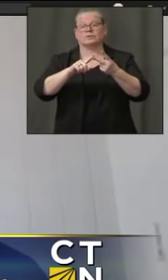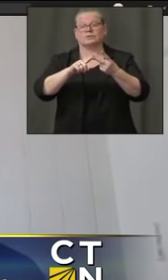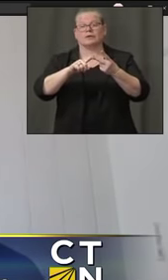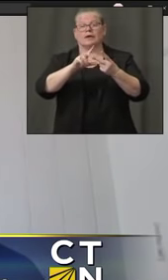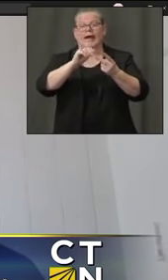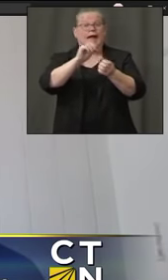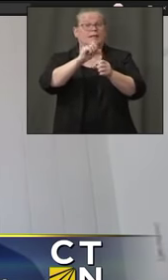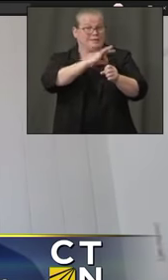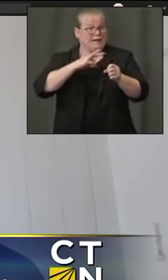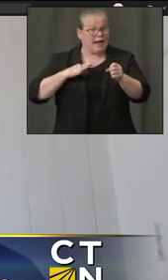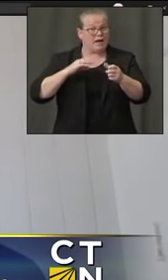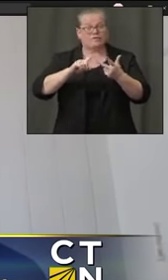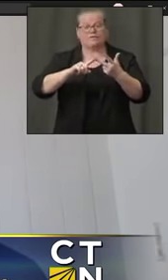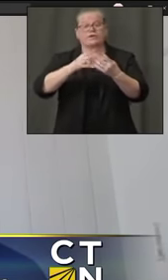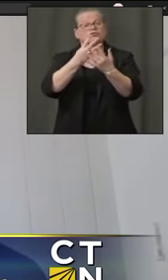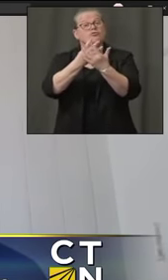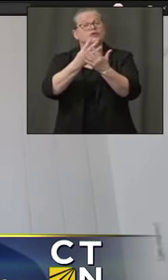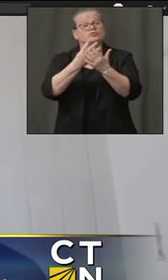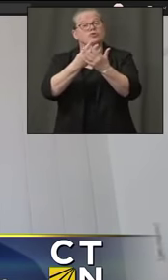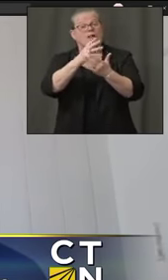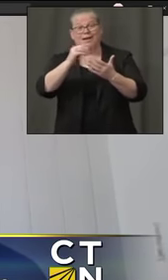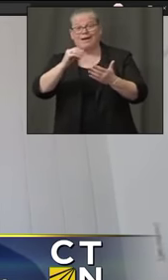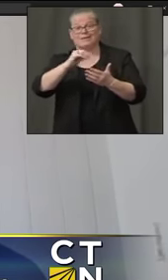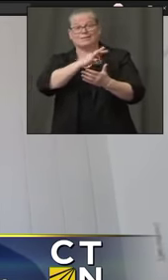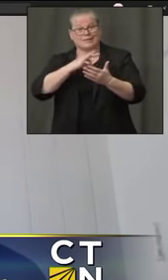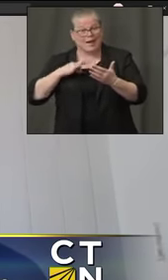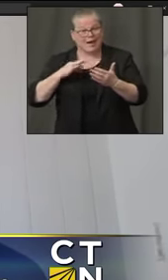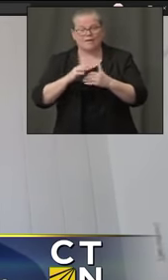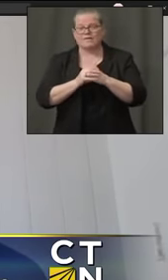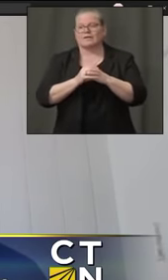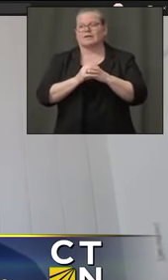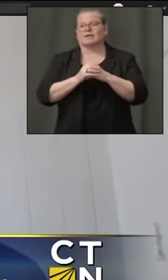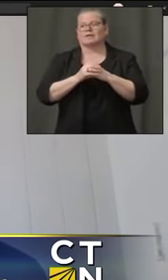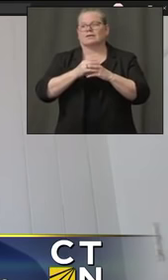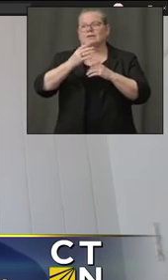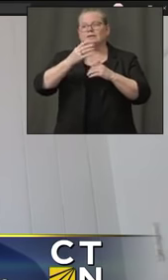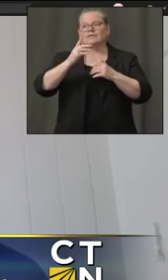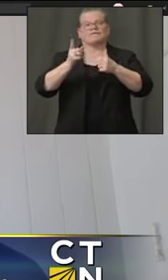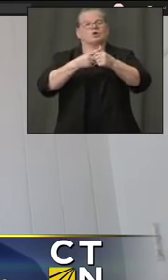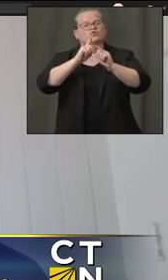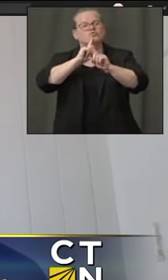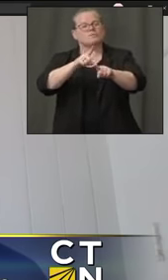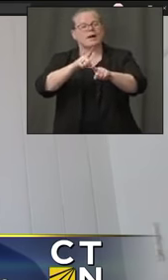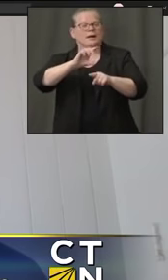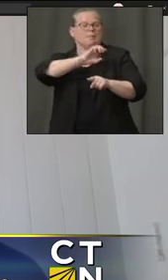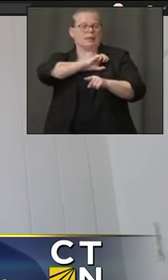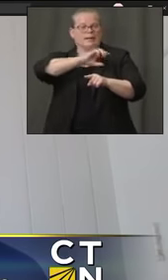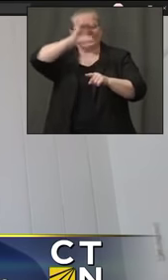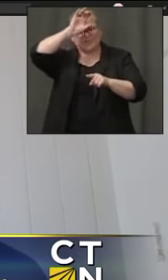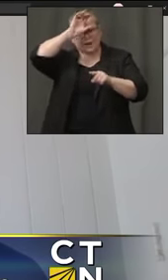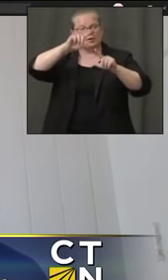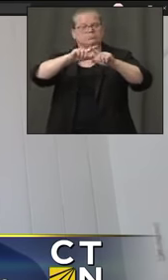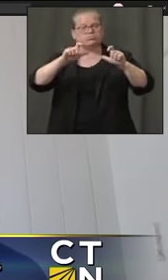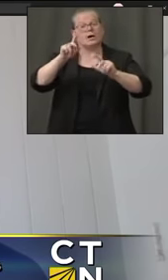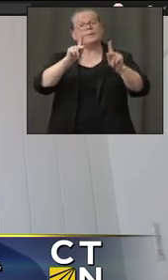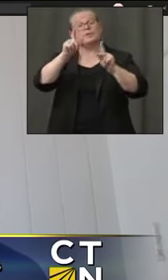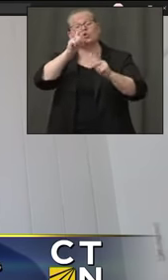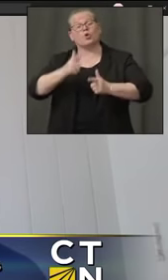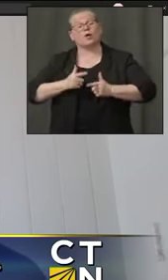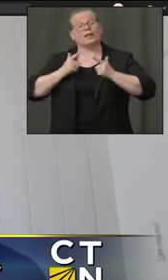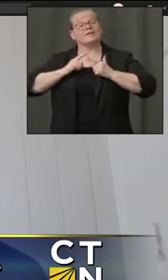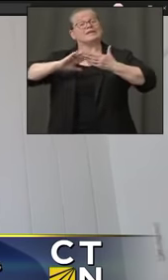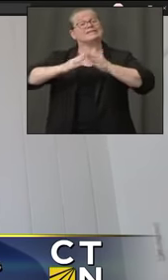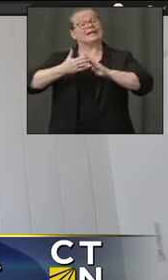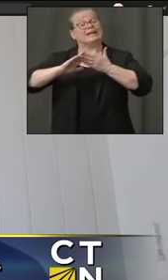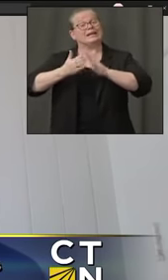responders, people living in our more adversely impacted urban communities, as well as people who have been identified